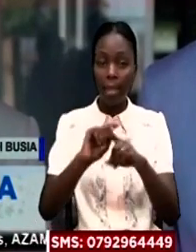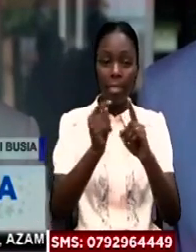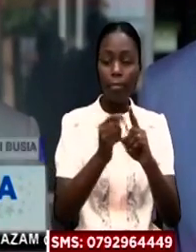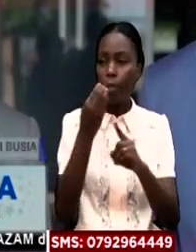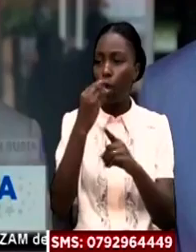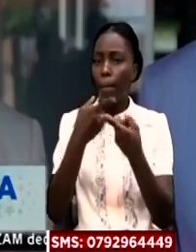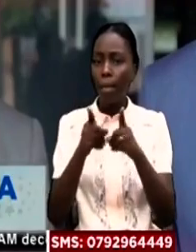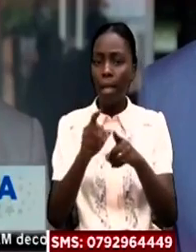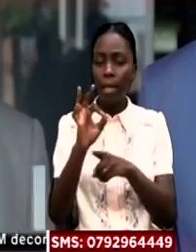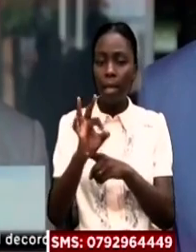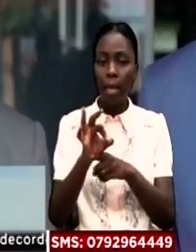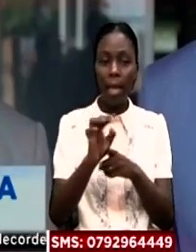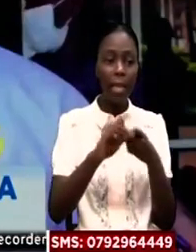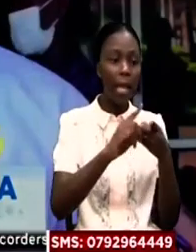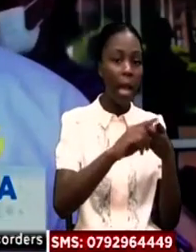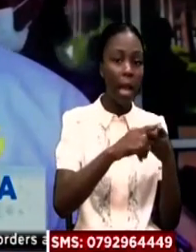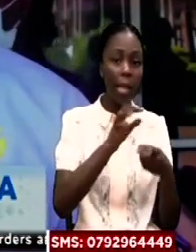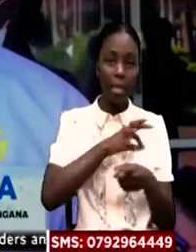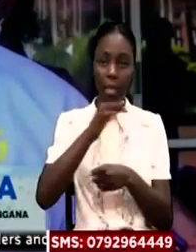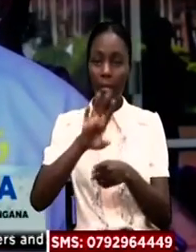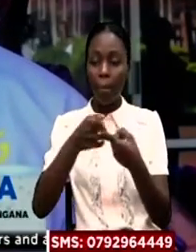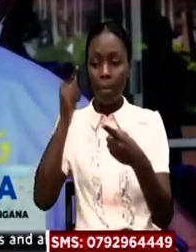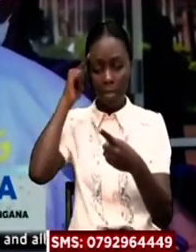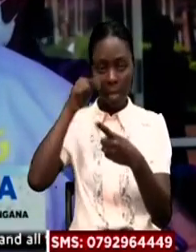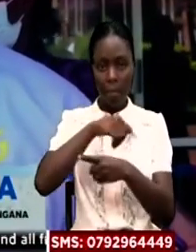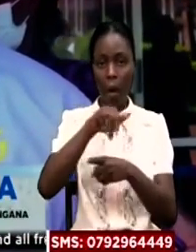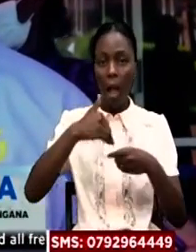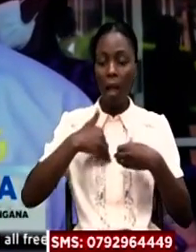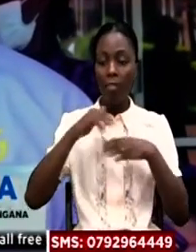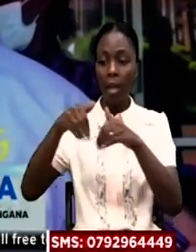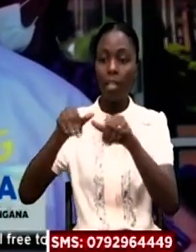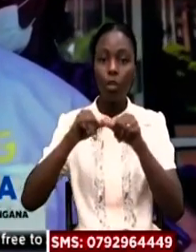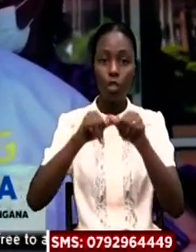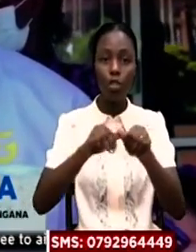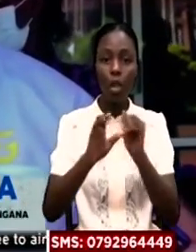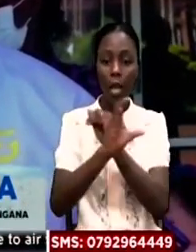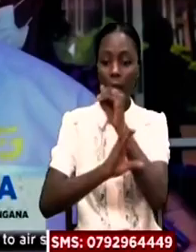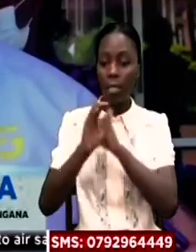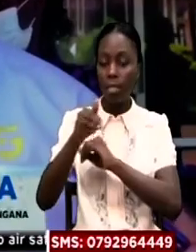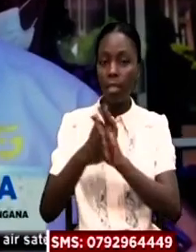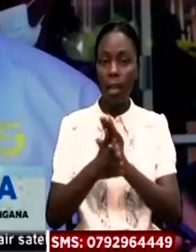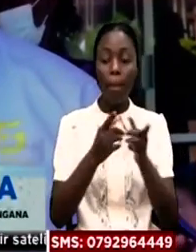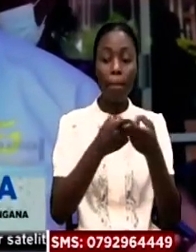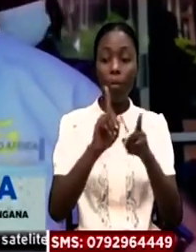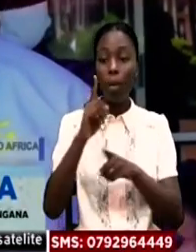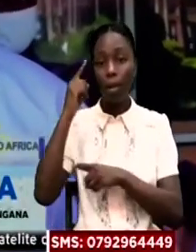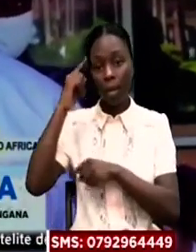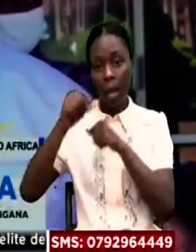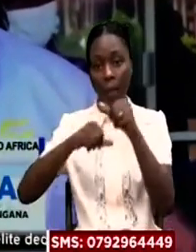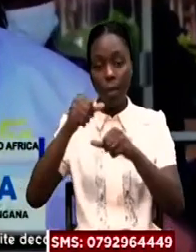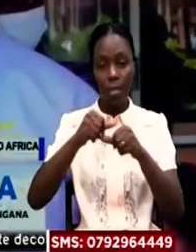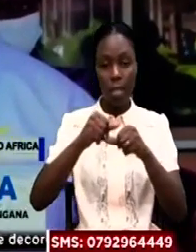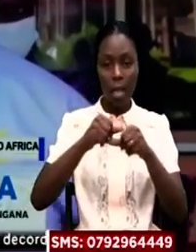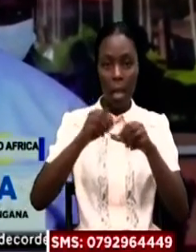crops pa year is tripling the income Our aim is to ensure that there is sustainable agriculture in this country And one of the things about sustainable